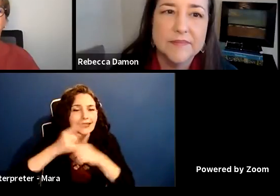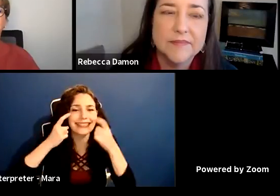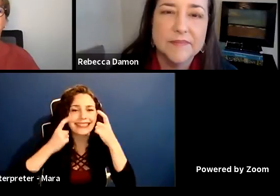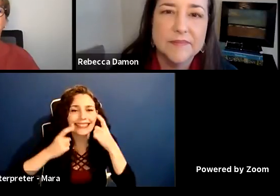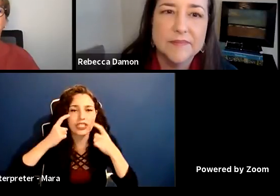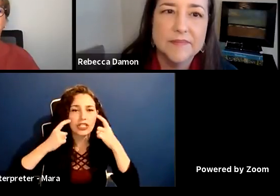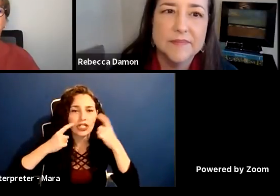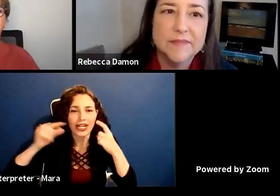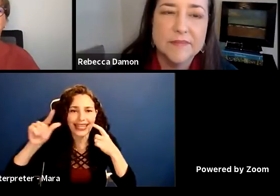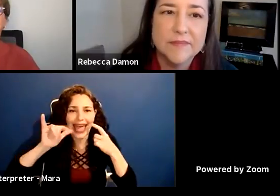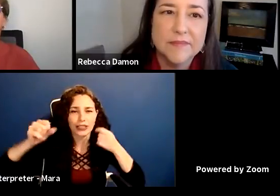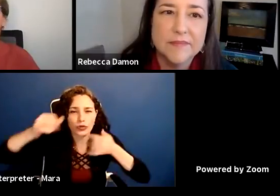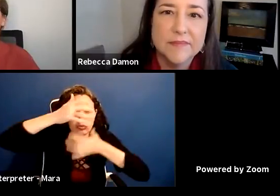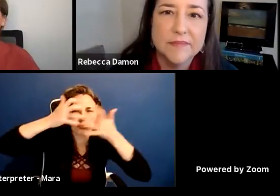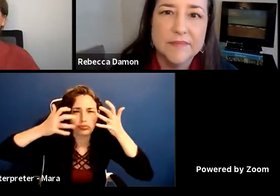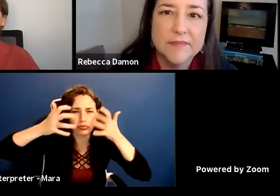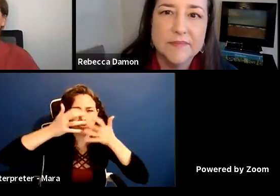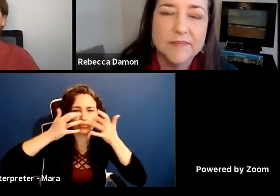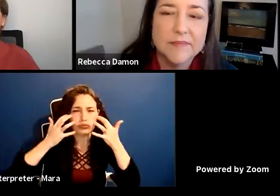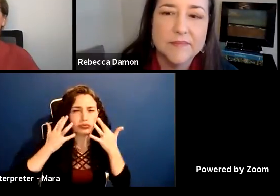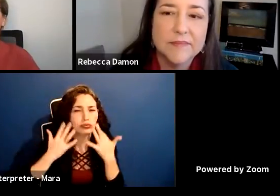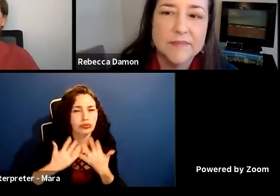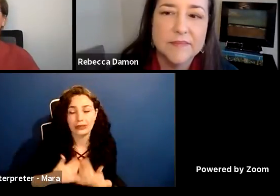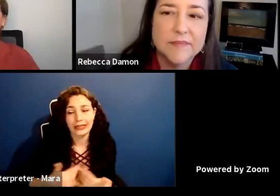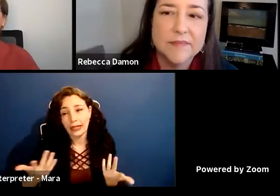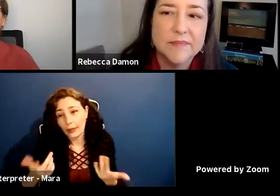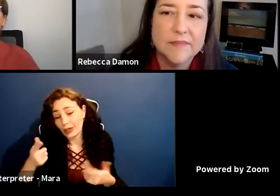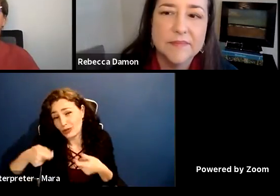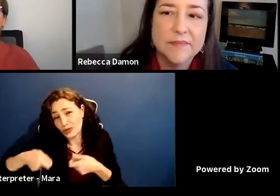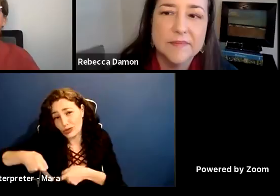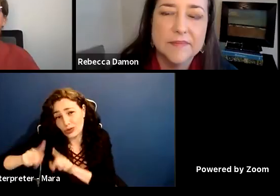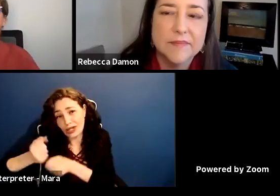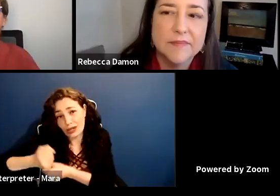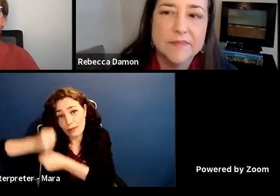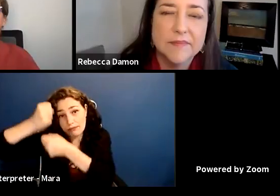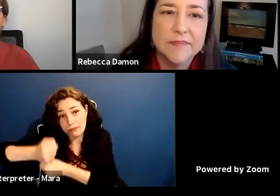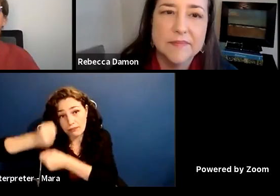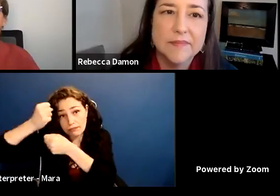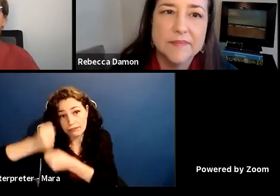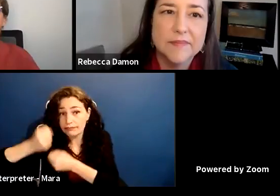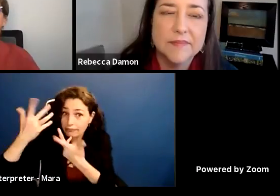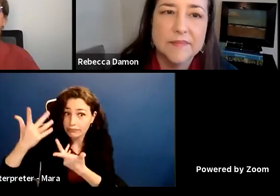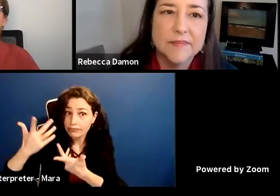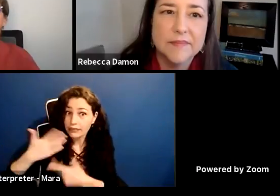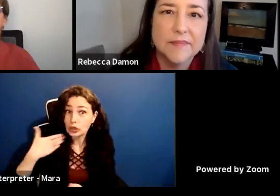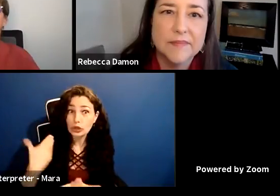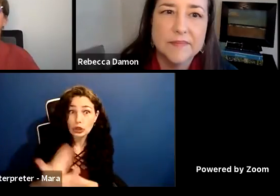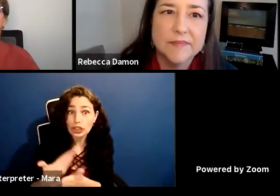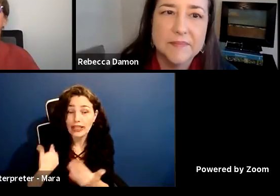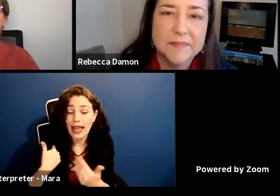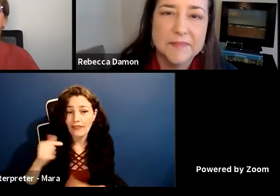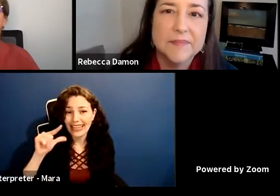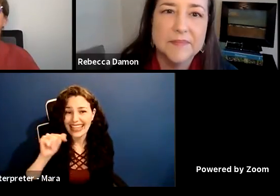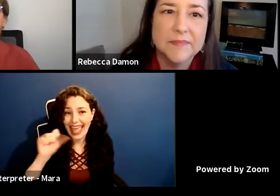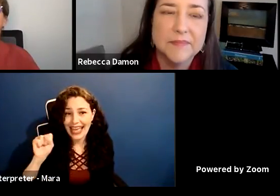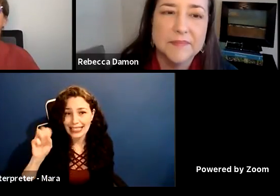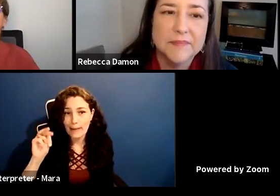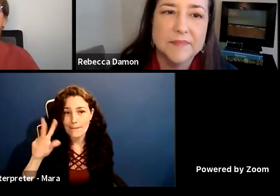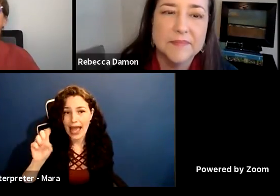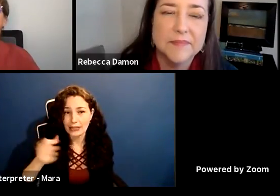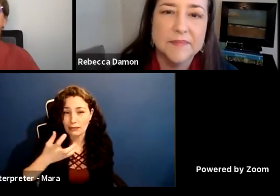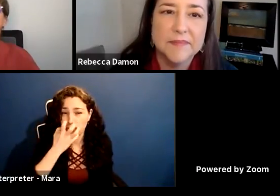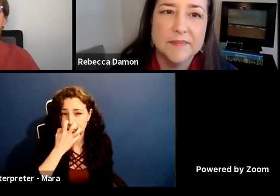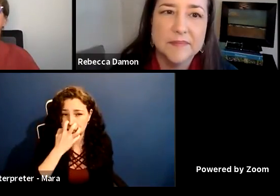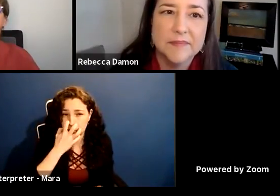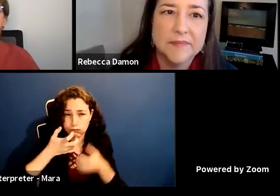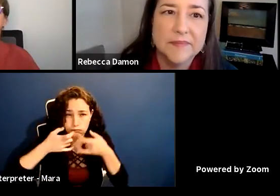covering a protest, that is a possibility. And if you have a gas mask, great, but it's kind of hard to talk on air when you're wearing a gas mask. I've seen